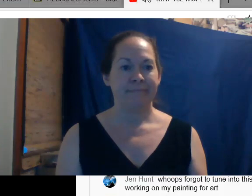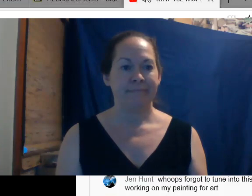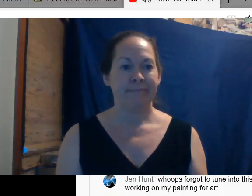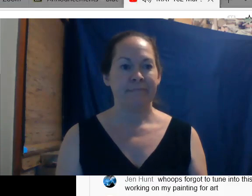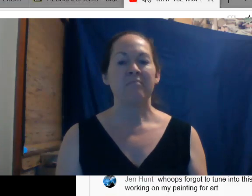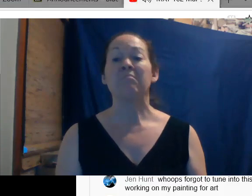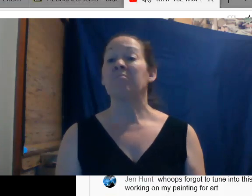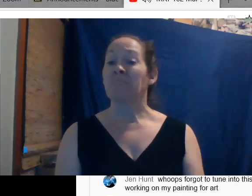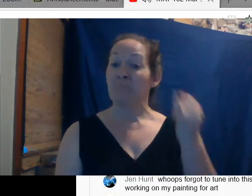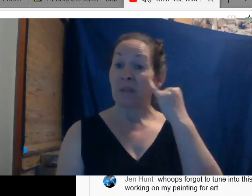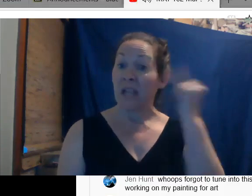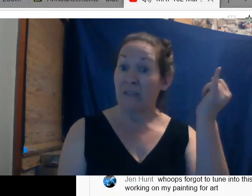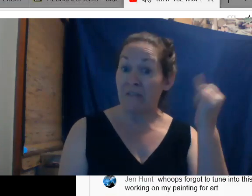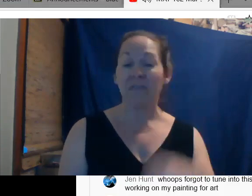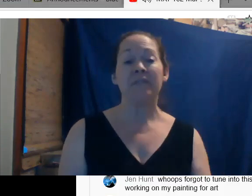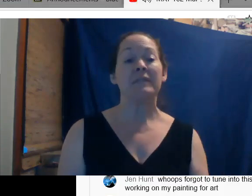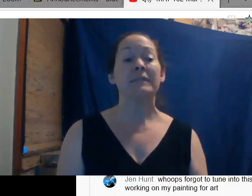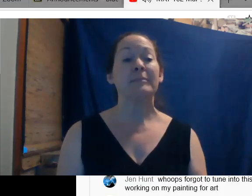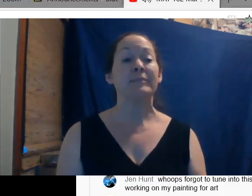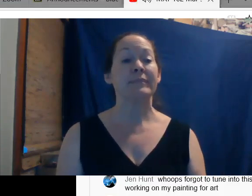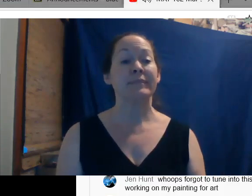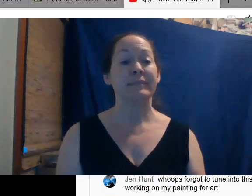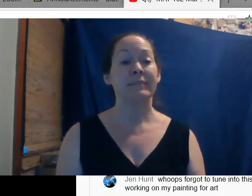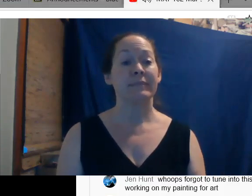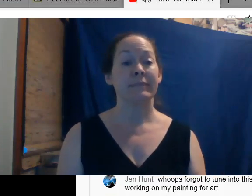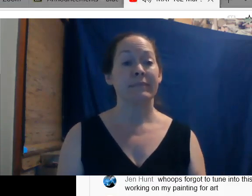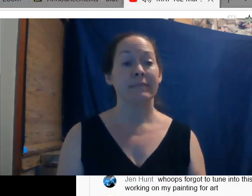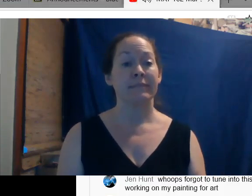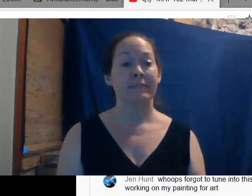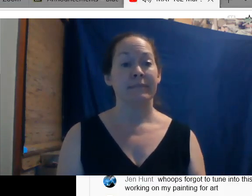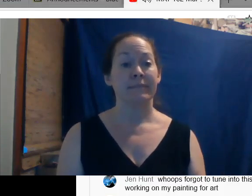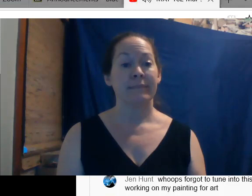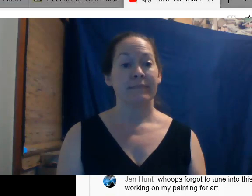So if my function, if I'm looking at division of 3x to the 4th